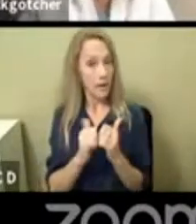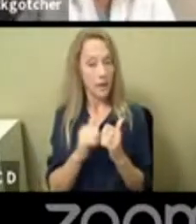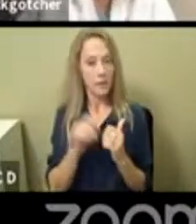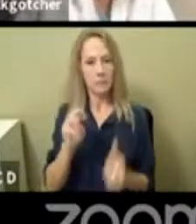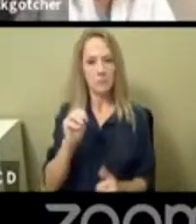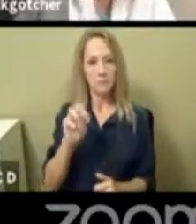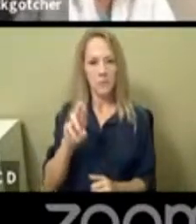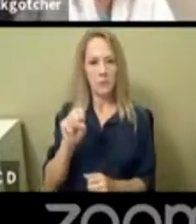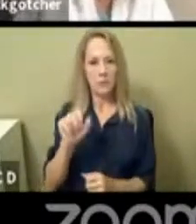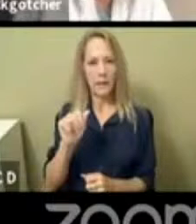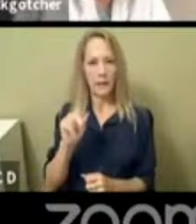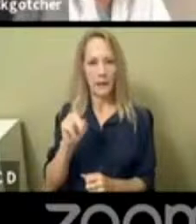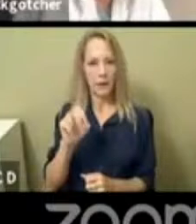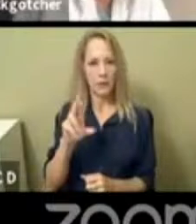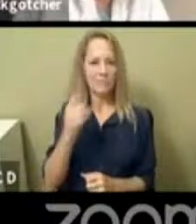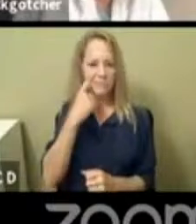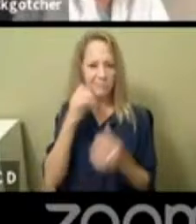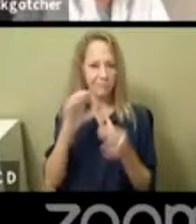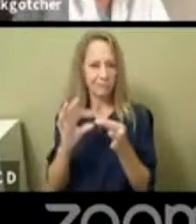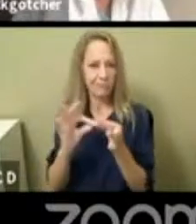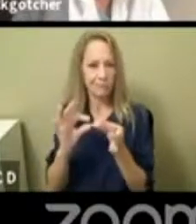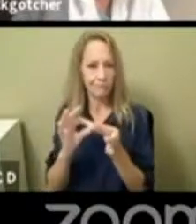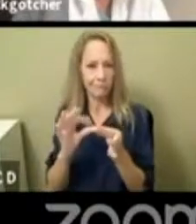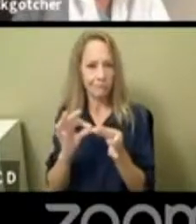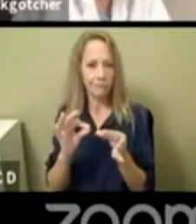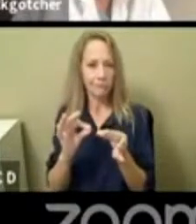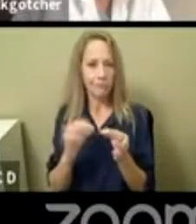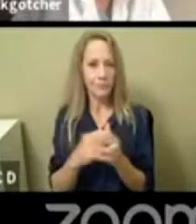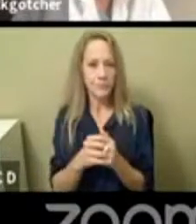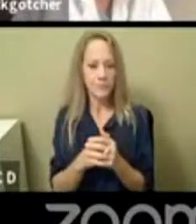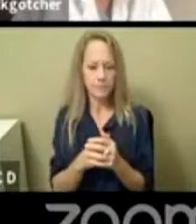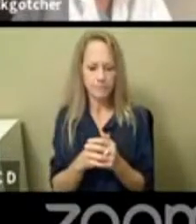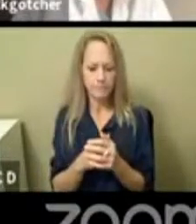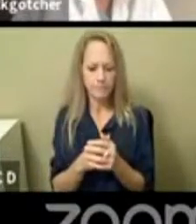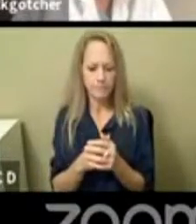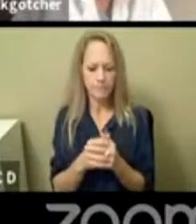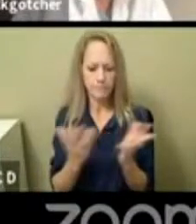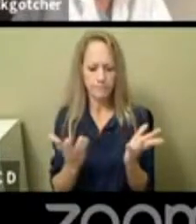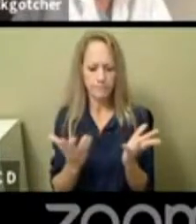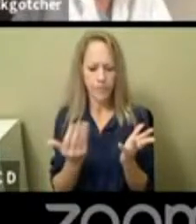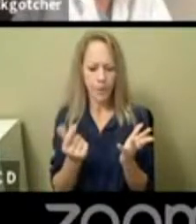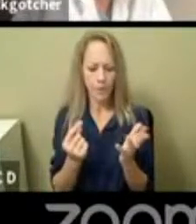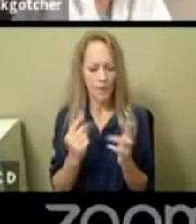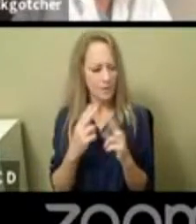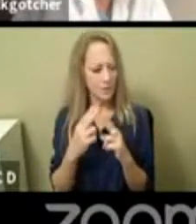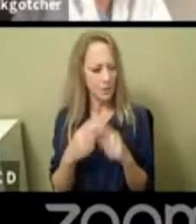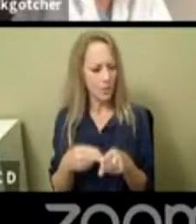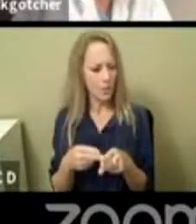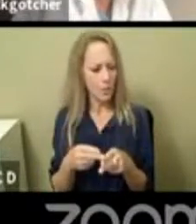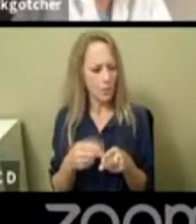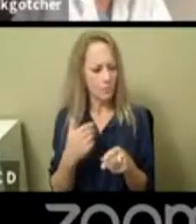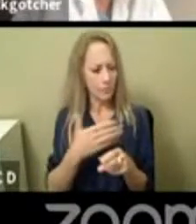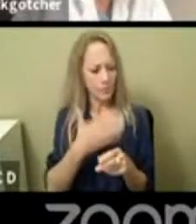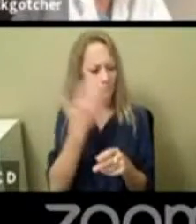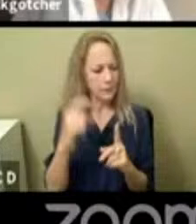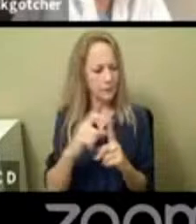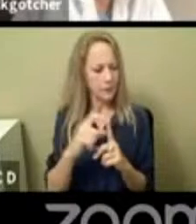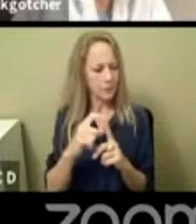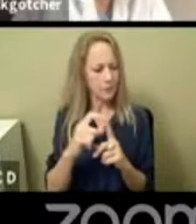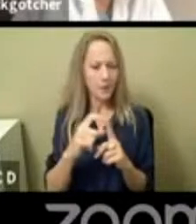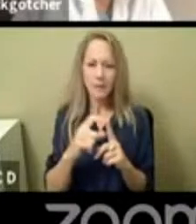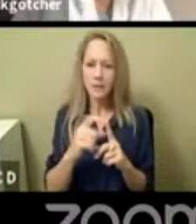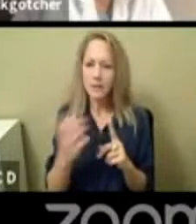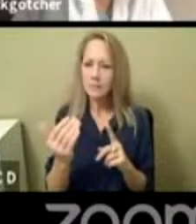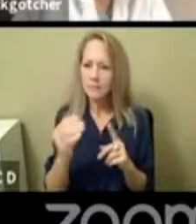Sanders just touched on. It was having, what do they call it? I forget the terminology, help me out here,